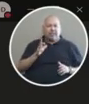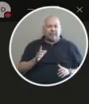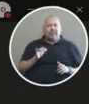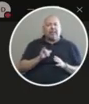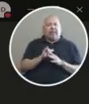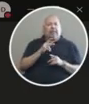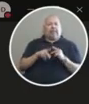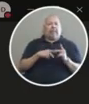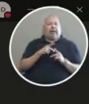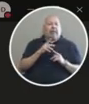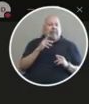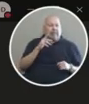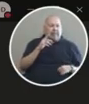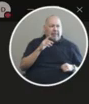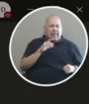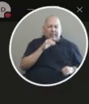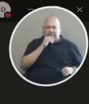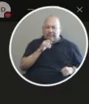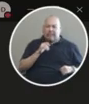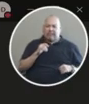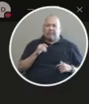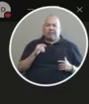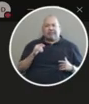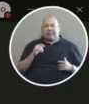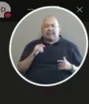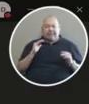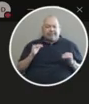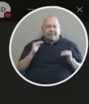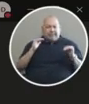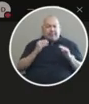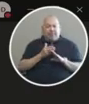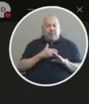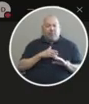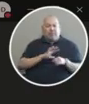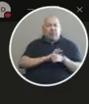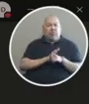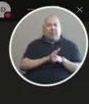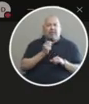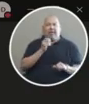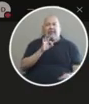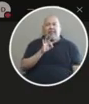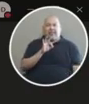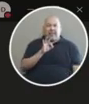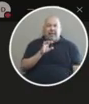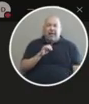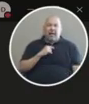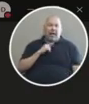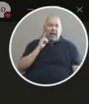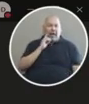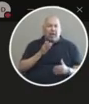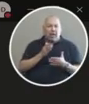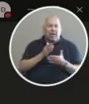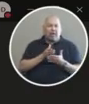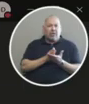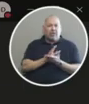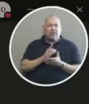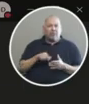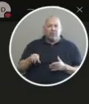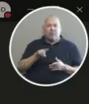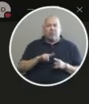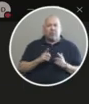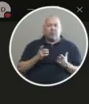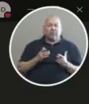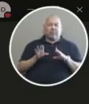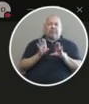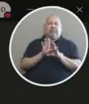of salaries are not justifiable even before this COVID-19 setback. I urge you guys to